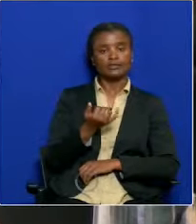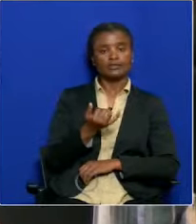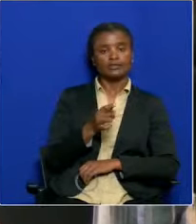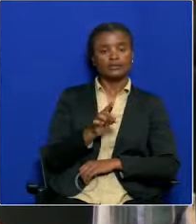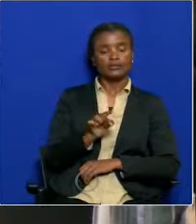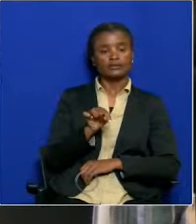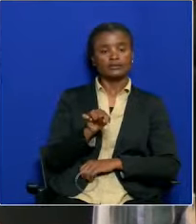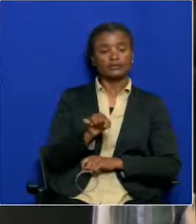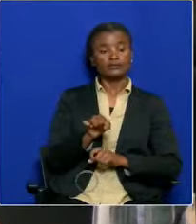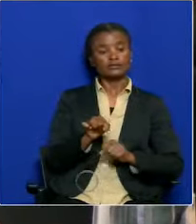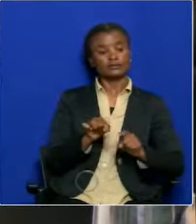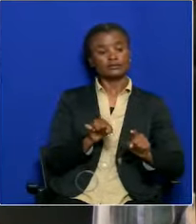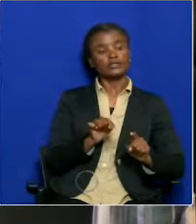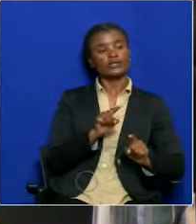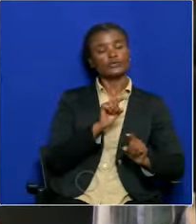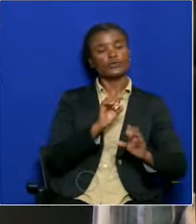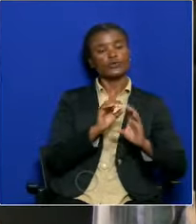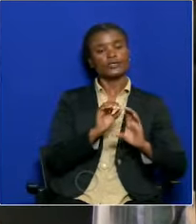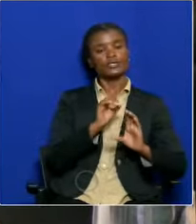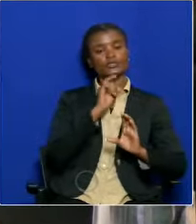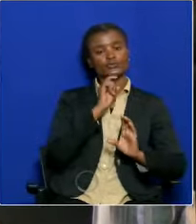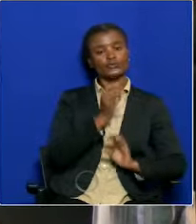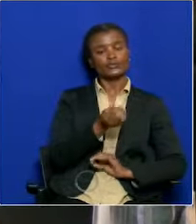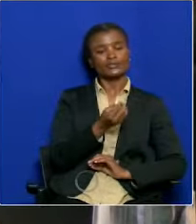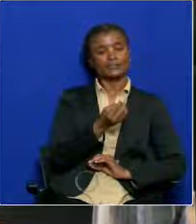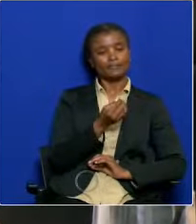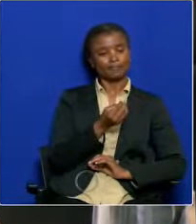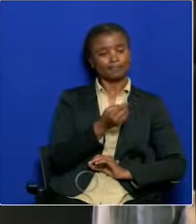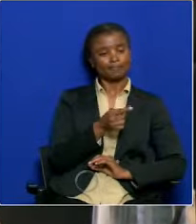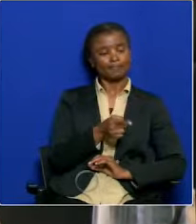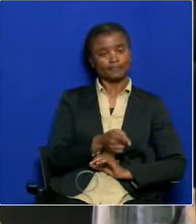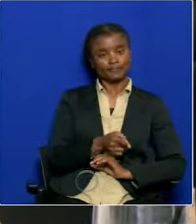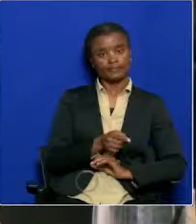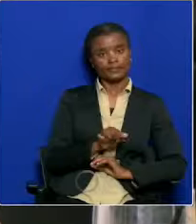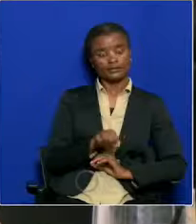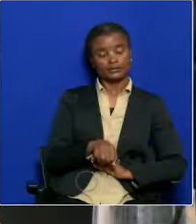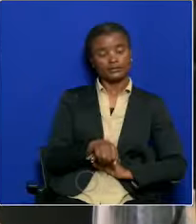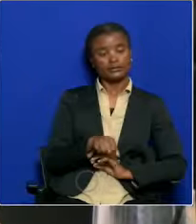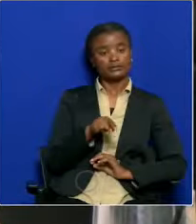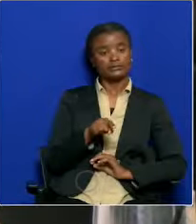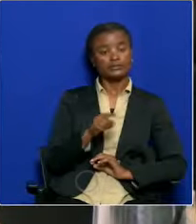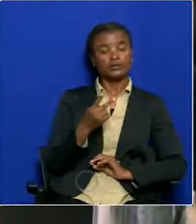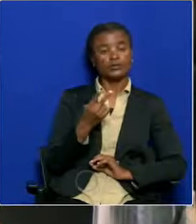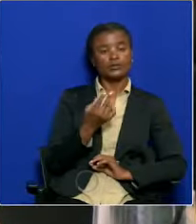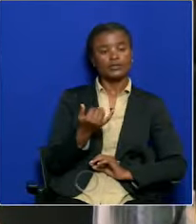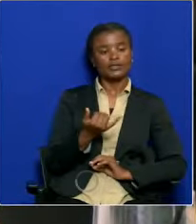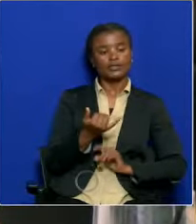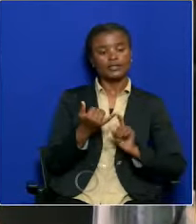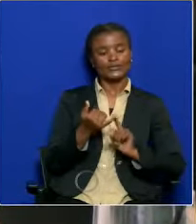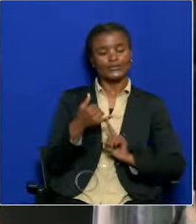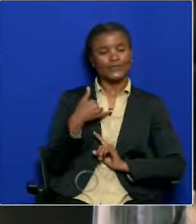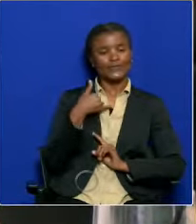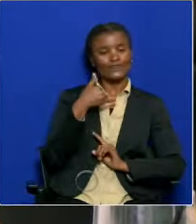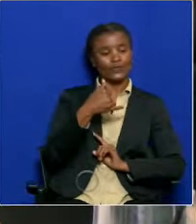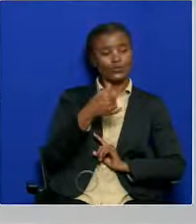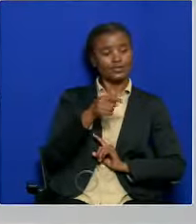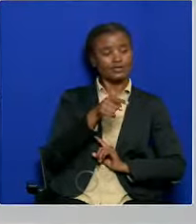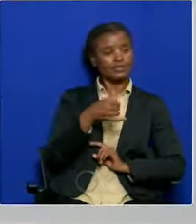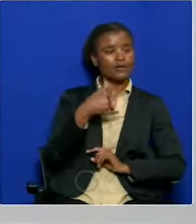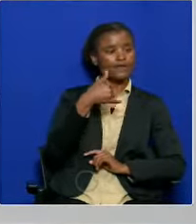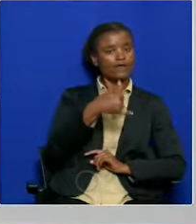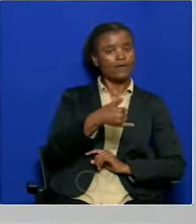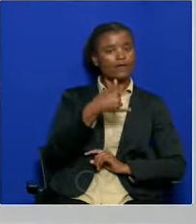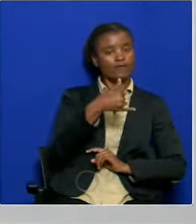for your communication being WhatsApp, so looks like you call him more than he calls you.